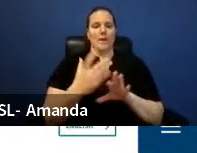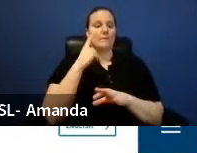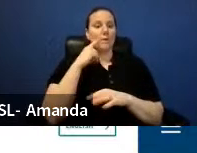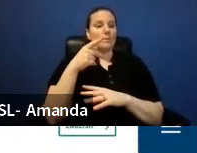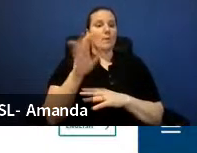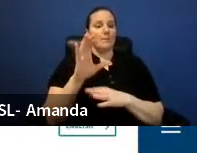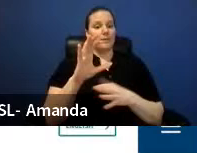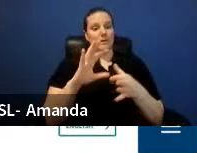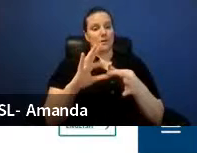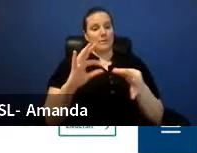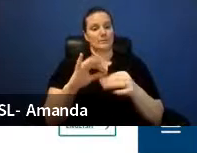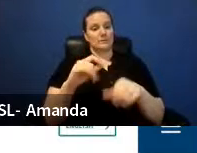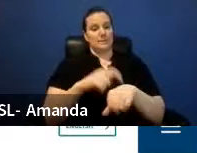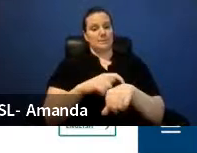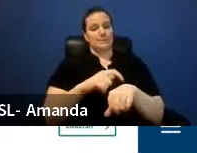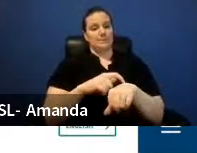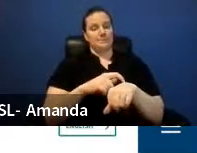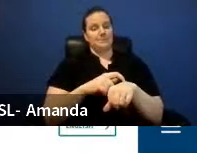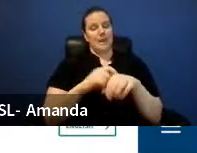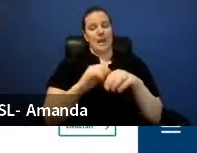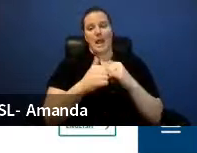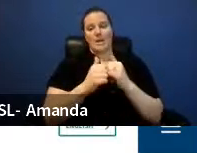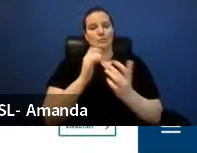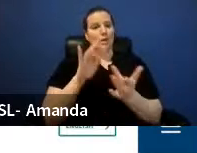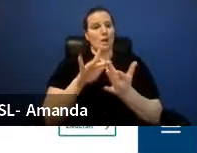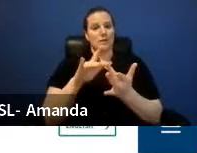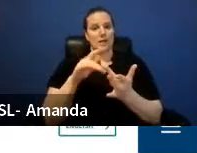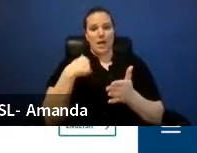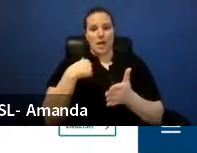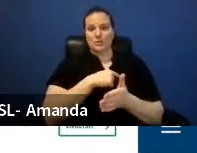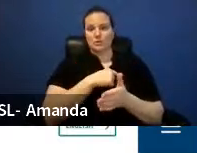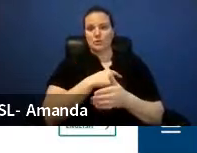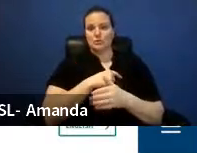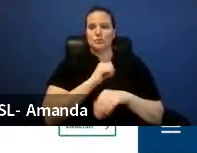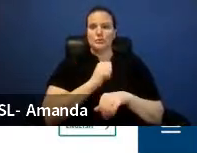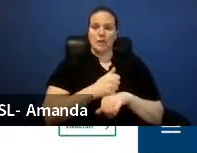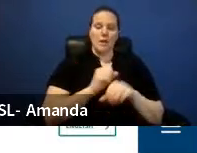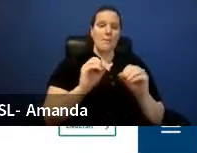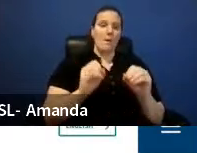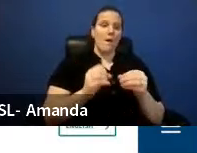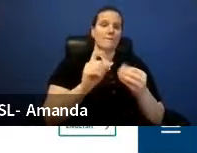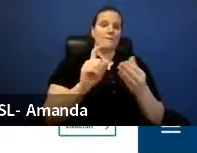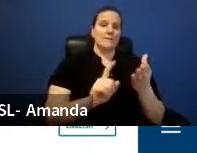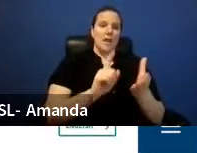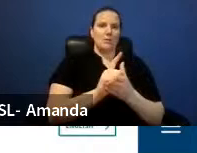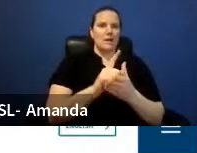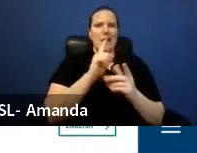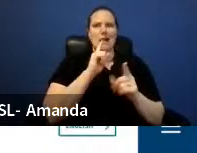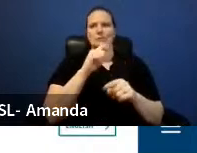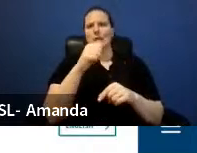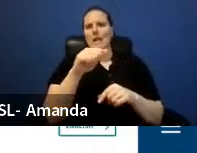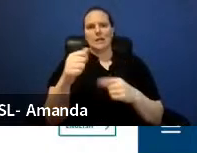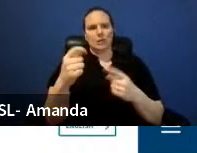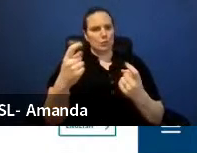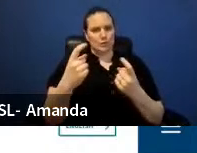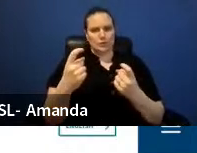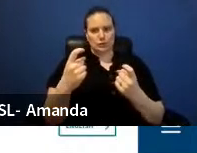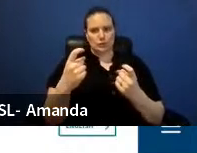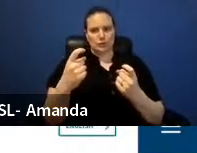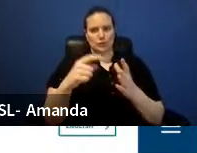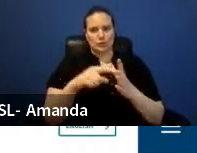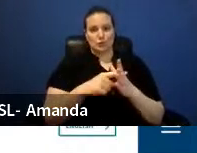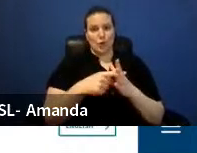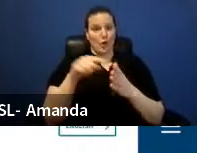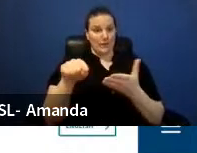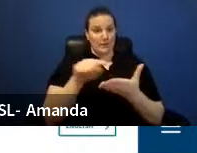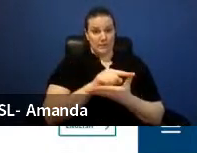comment period, and also for ways to reach out to us to set up office hours or answer any questions. So starting this